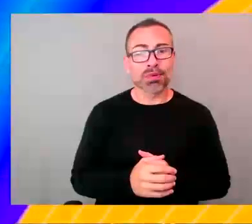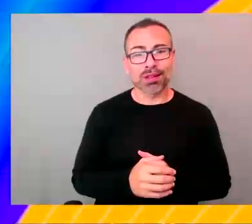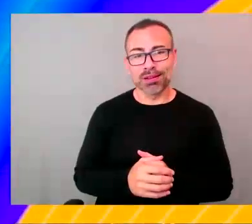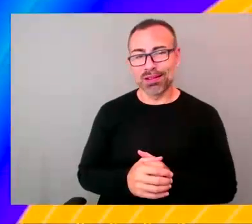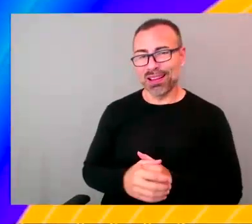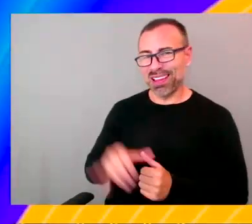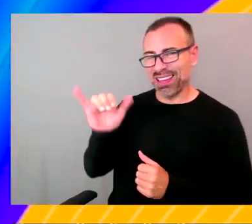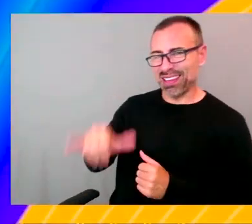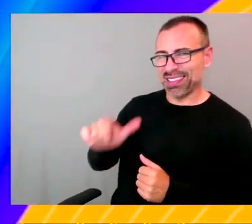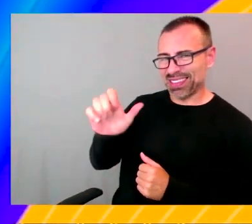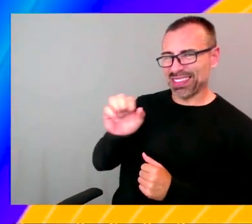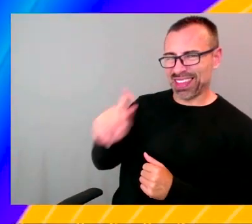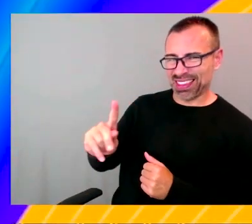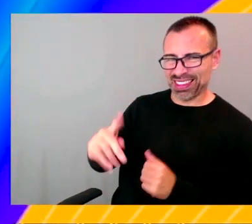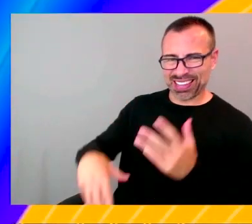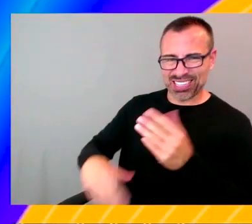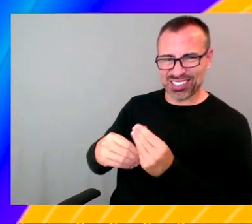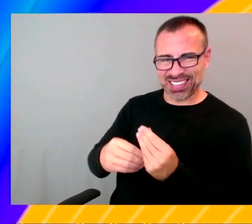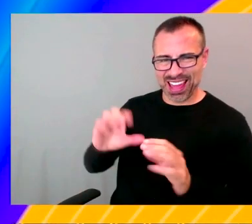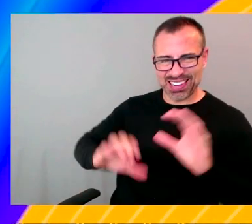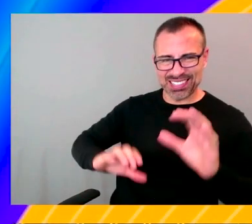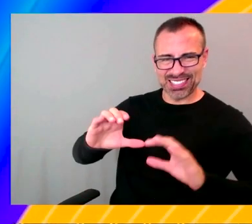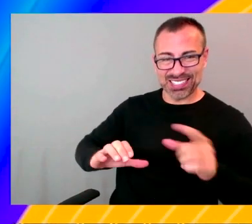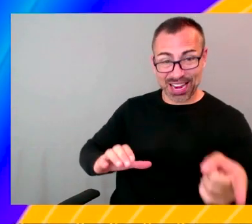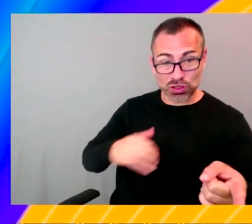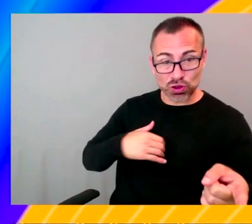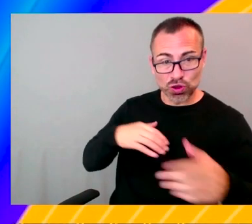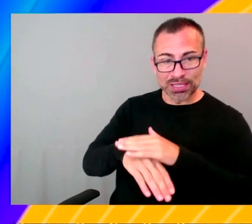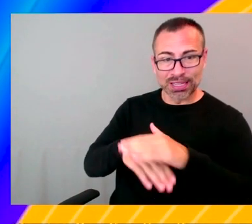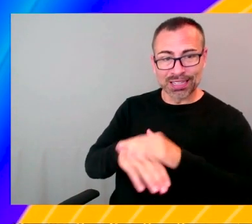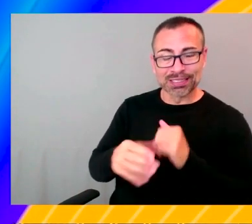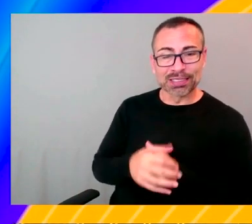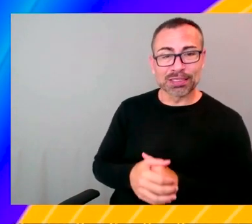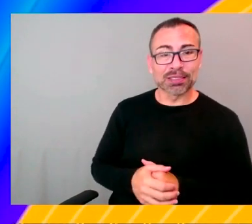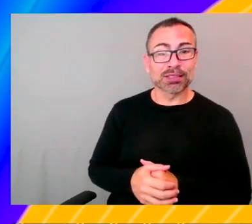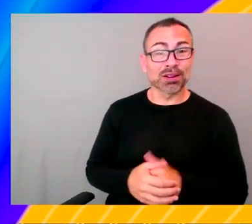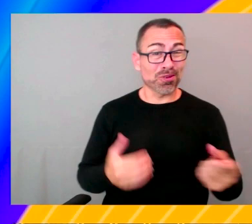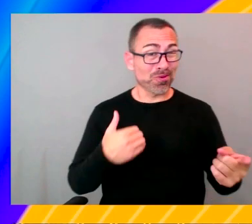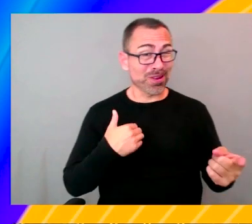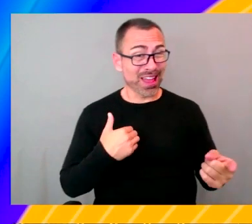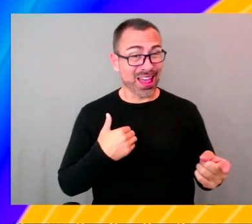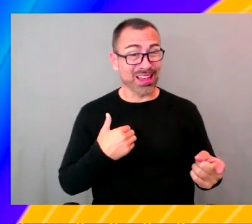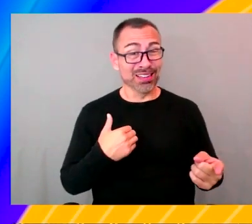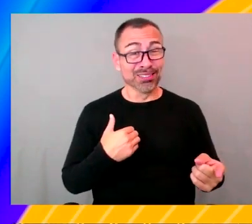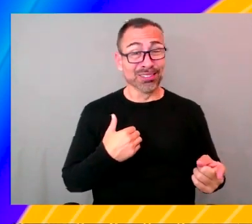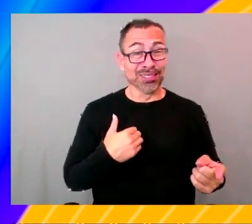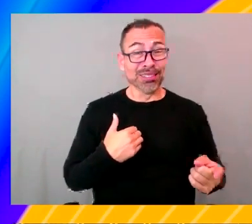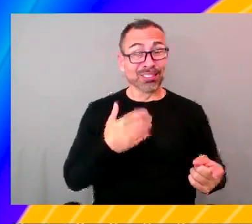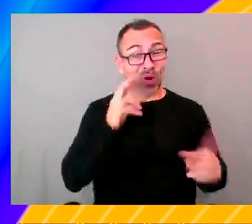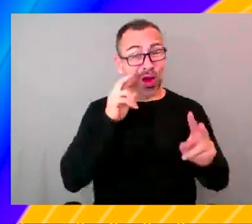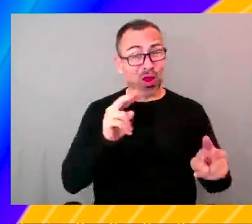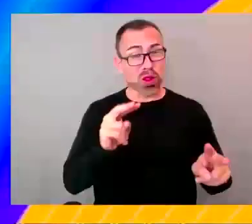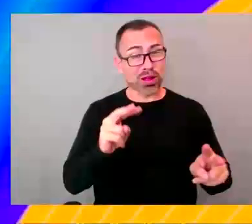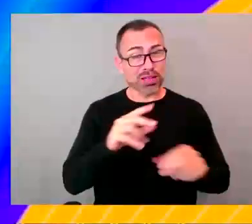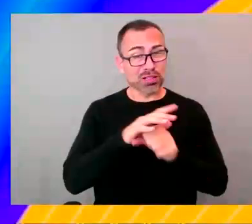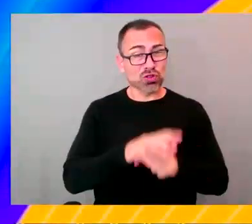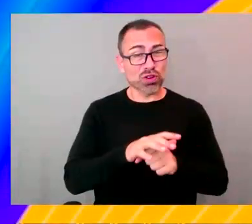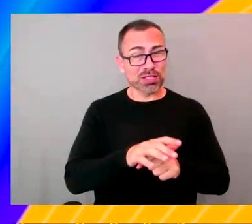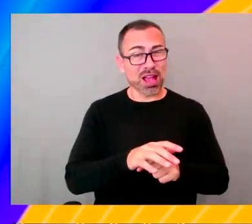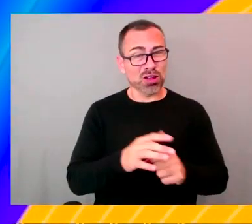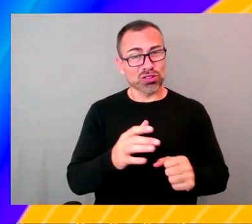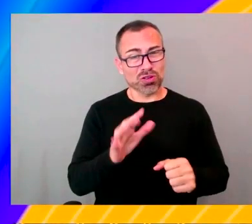got about 90 seconds left. Let's show that stress real quick if we have time. Let's go take a look at it. Let's see. It's going to take